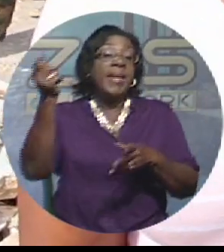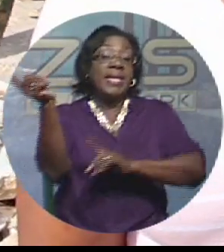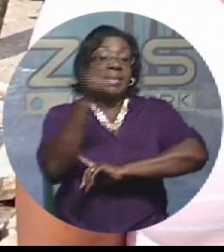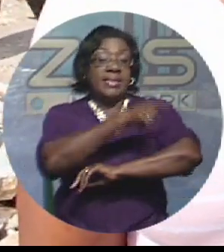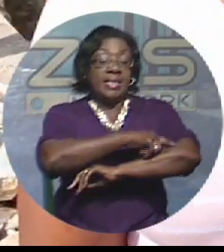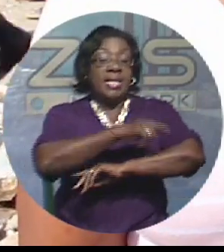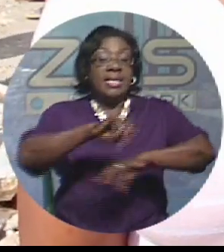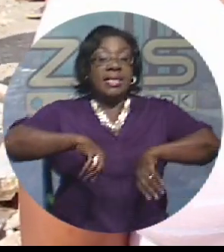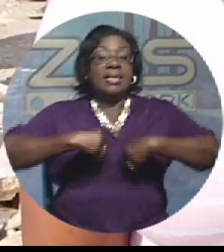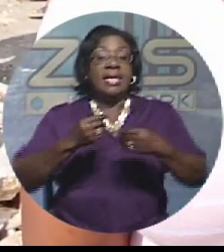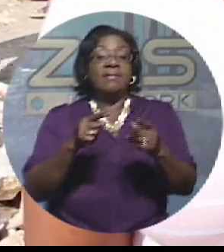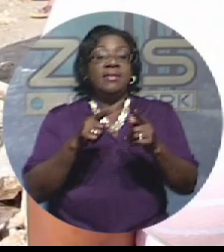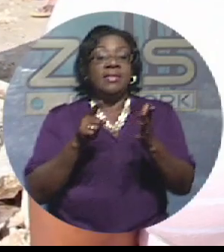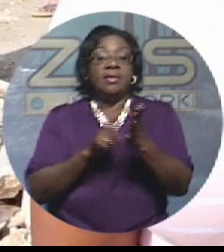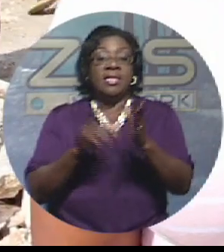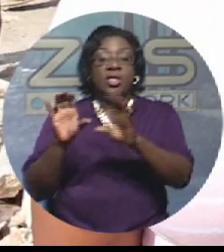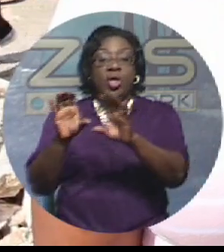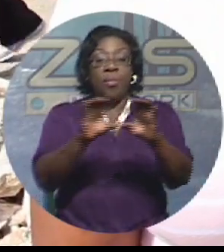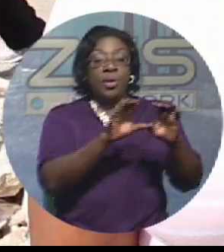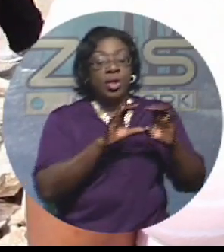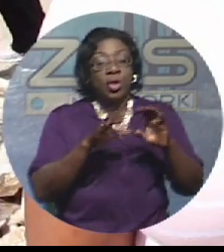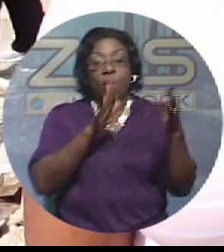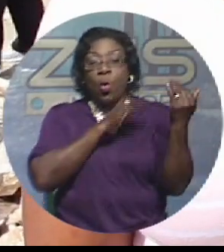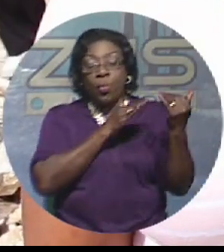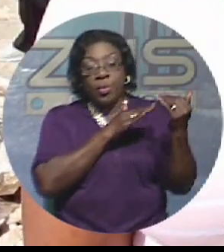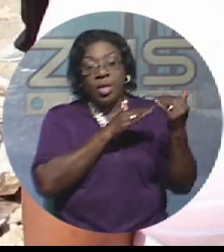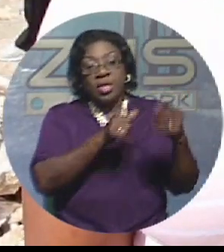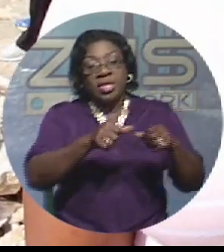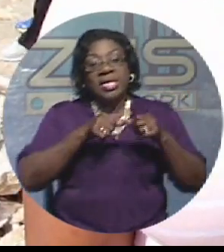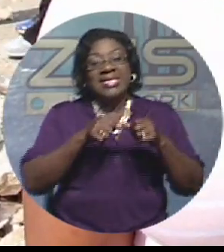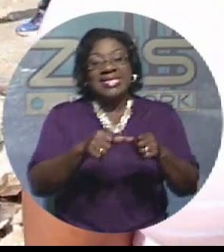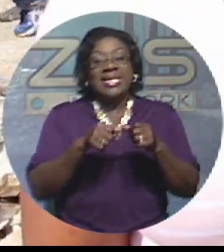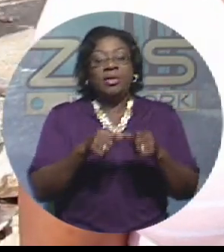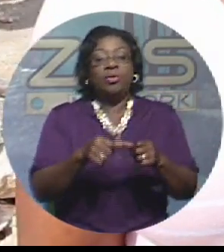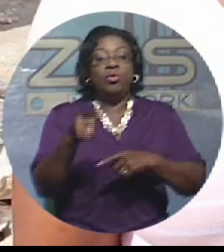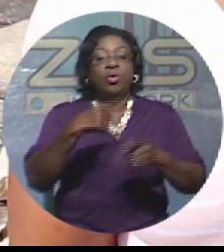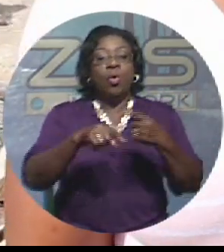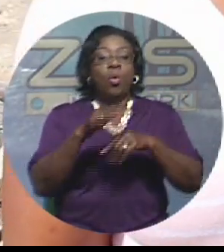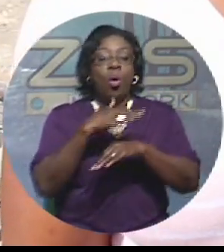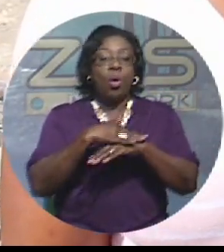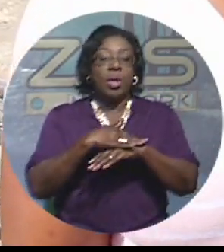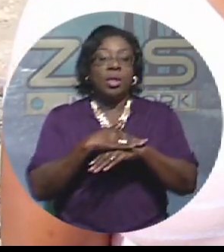hope to continue in the midst of shared despair. There's